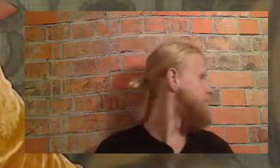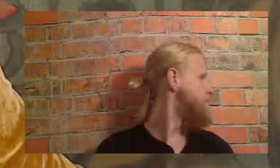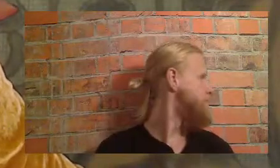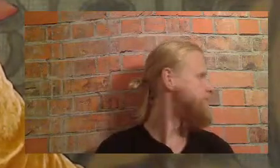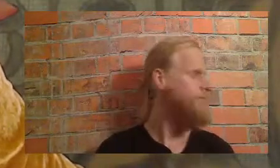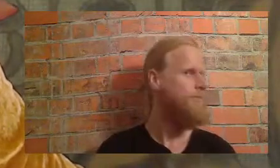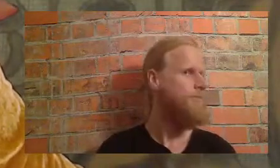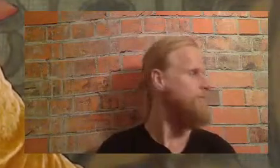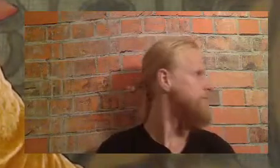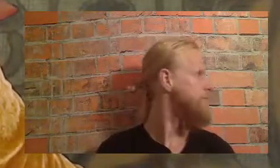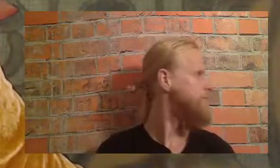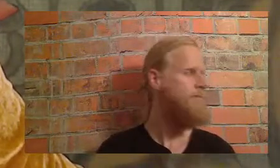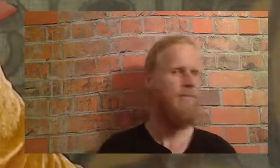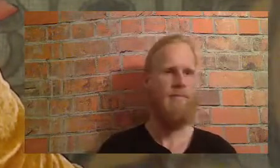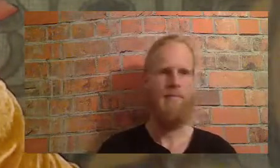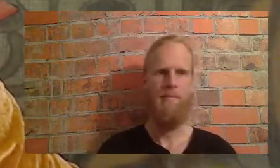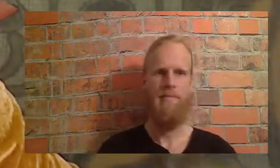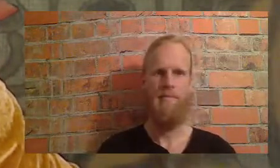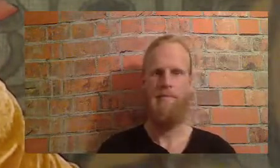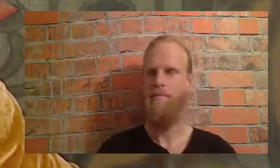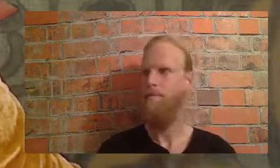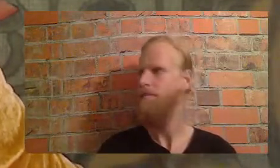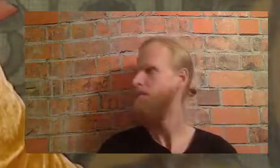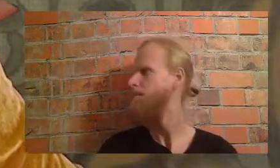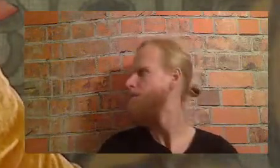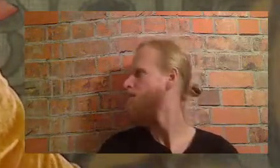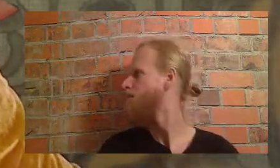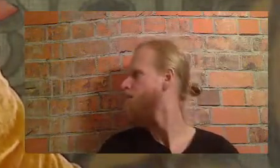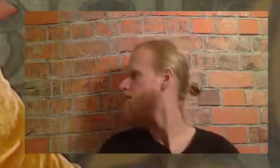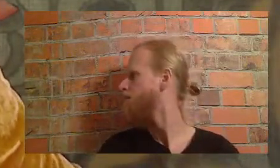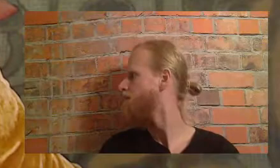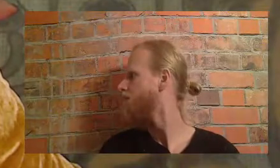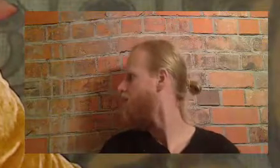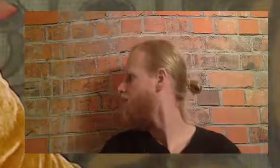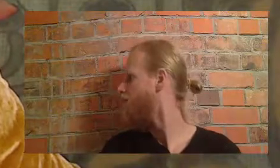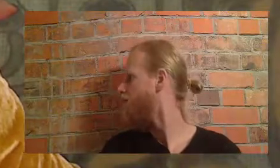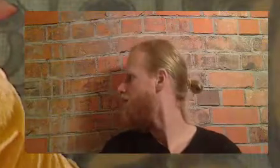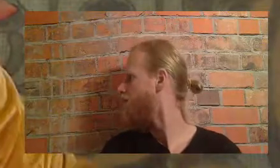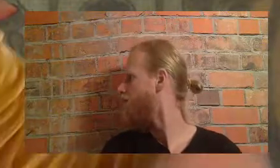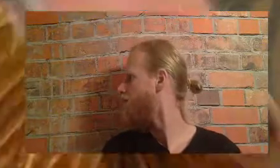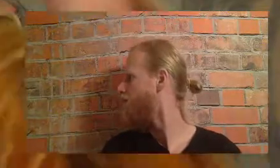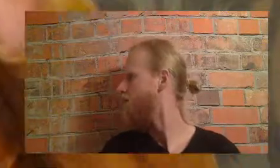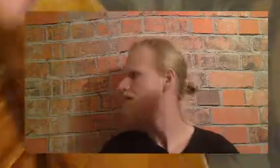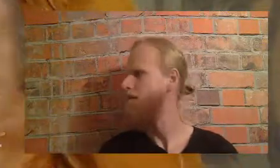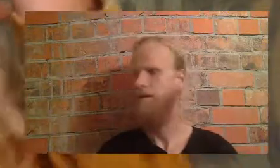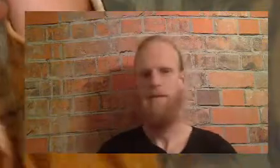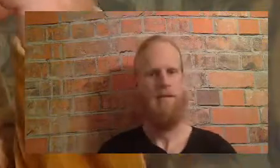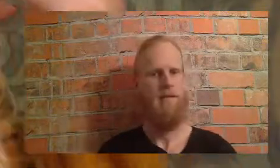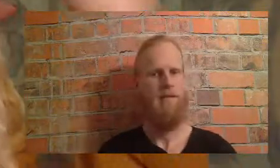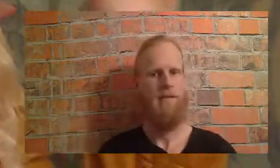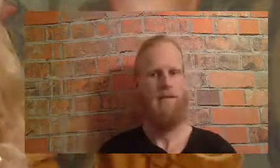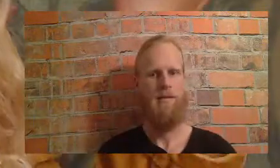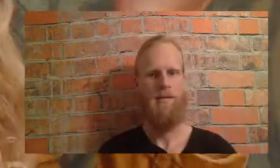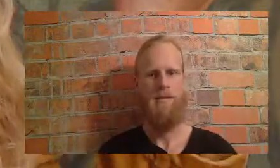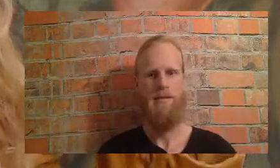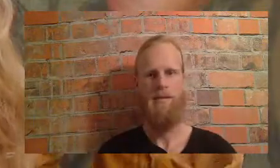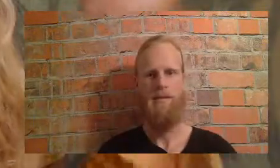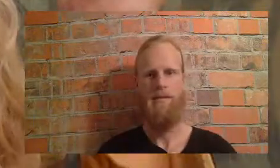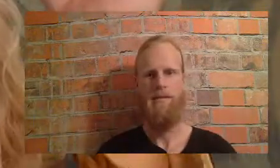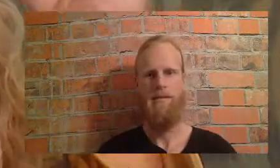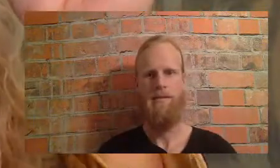more easily, without me stretching it, without me pushing it. And let's see what's happening in the chat.